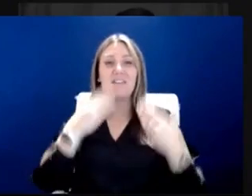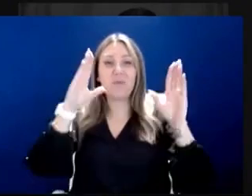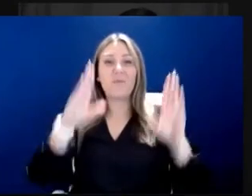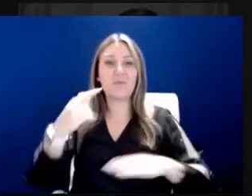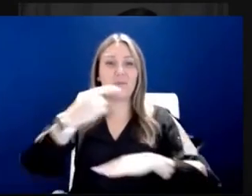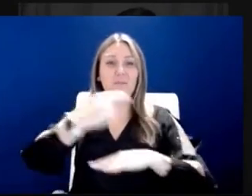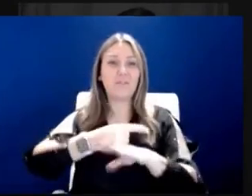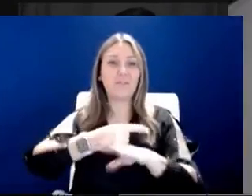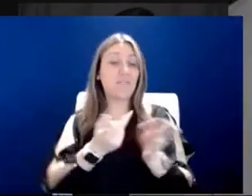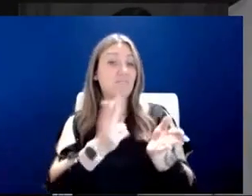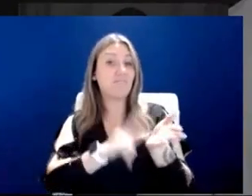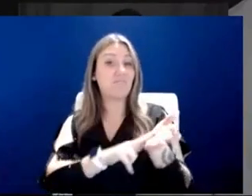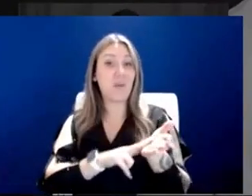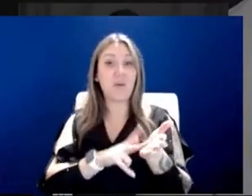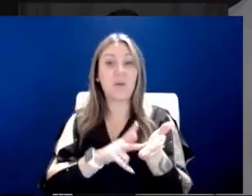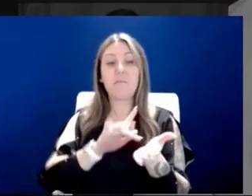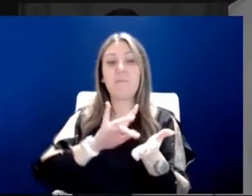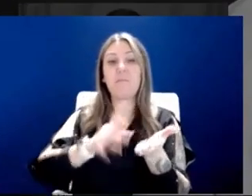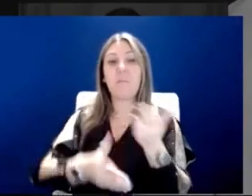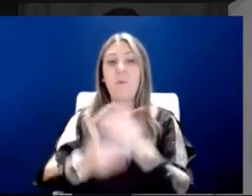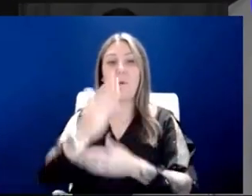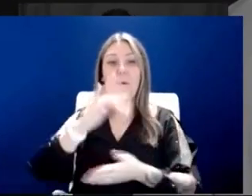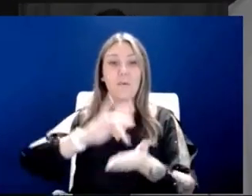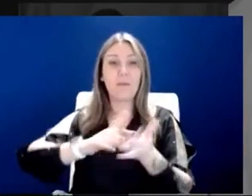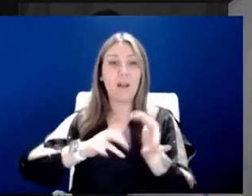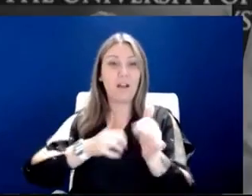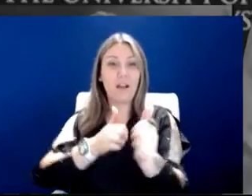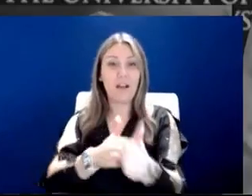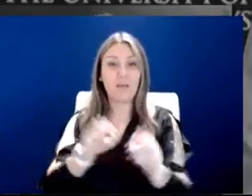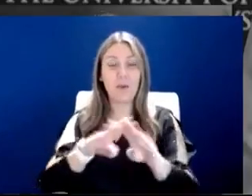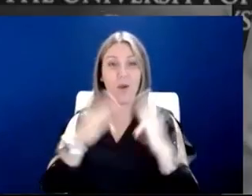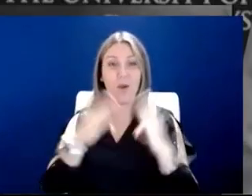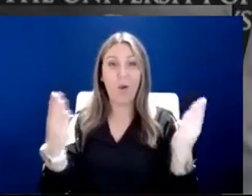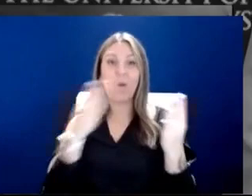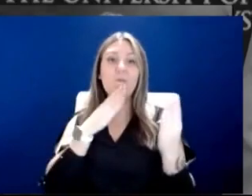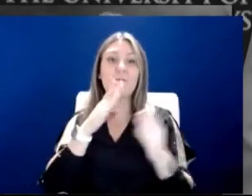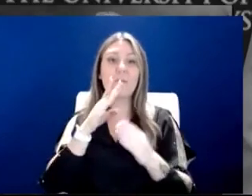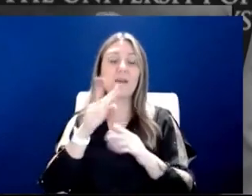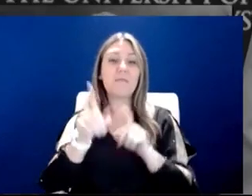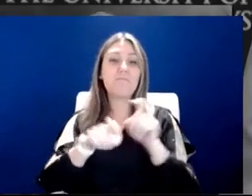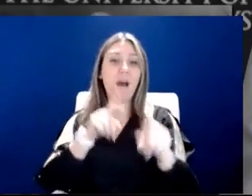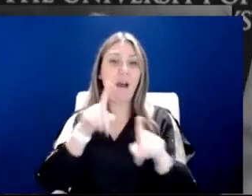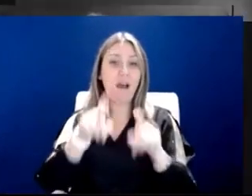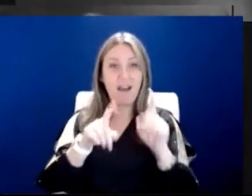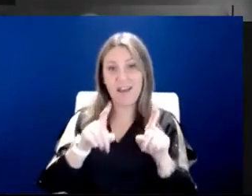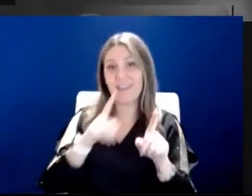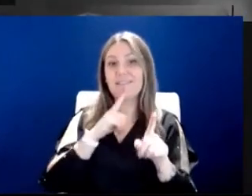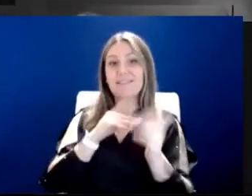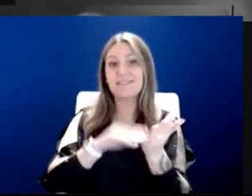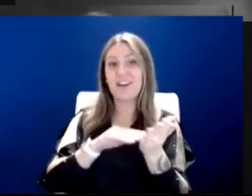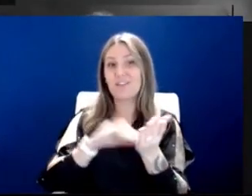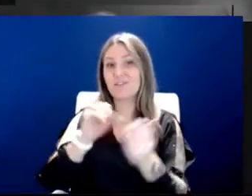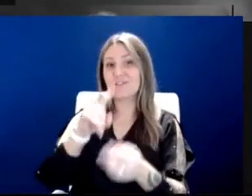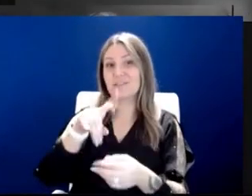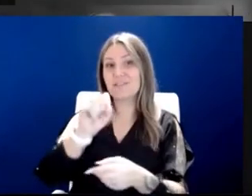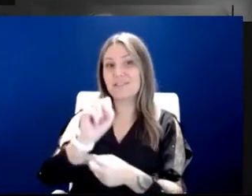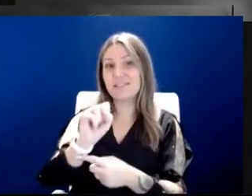update and open mics with Dr. Stites podcasts. Now everywhere podcasts are available.